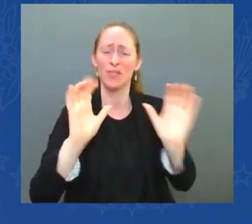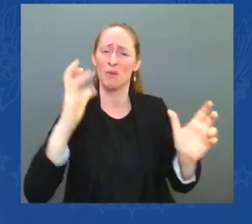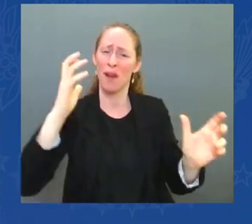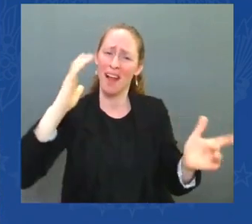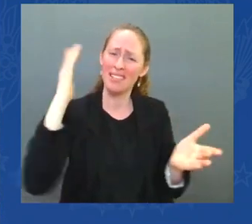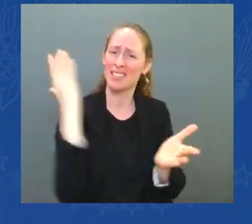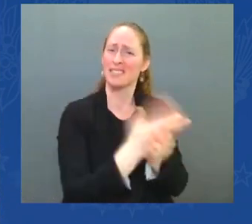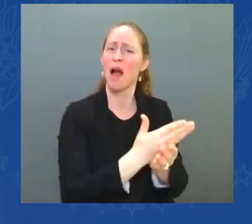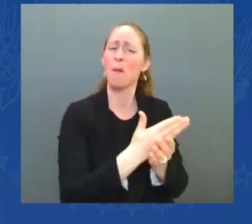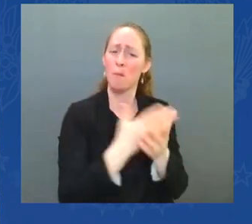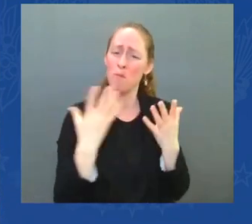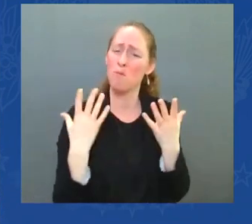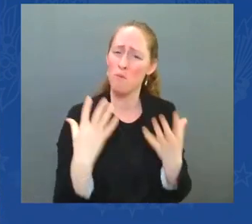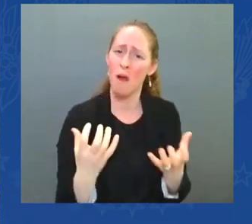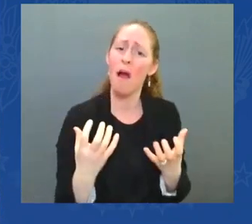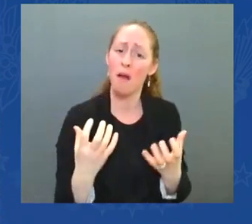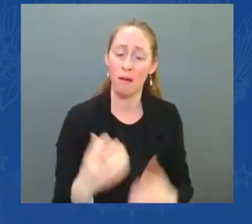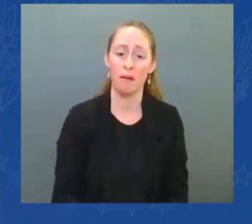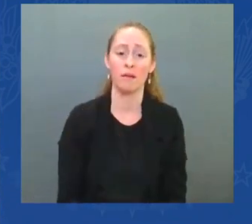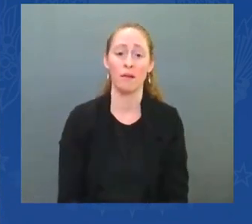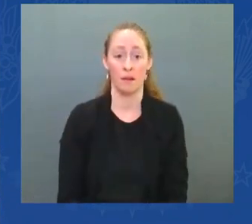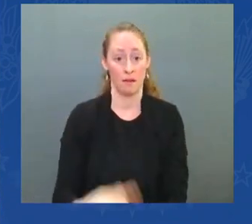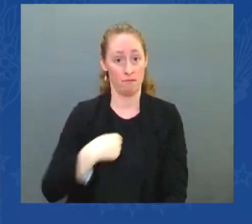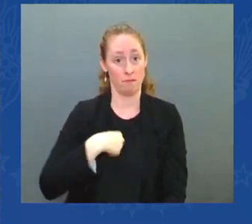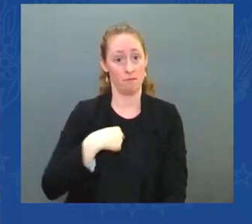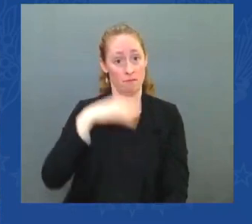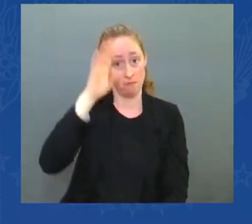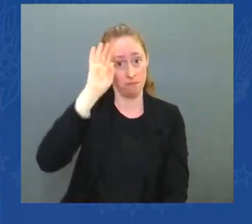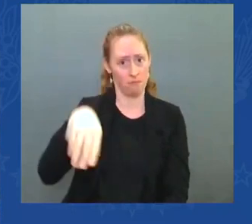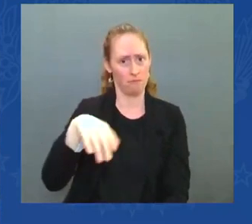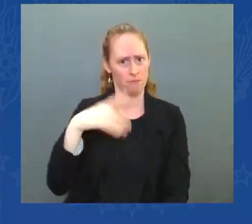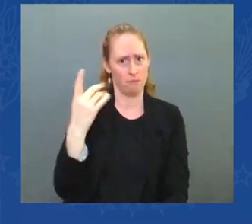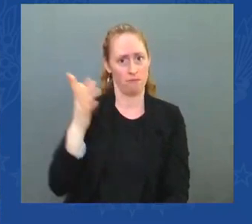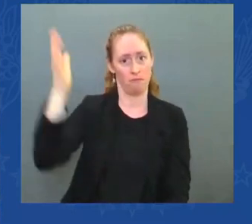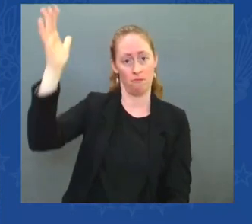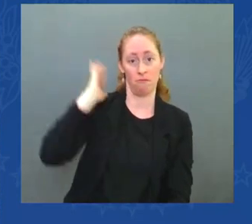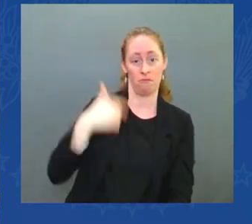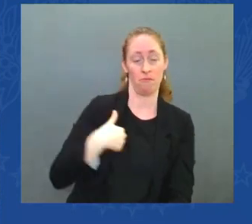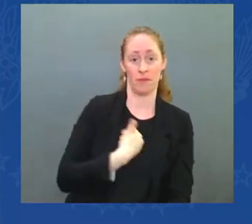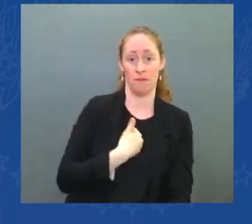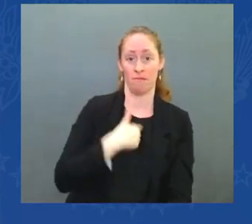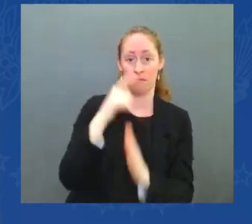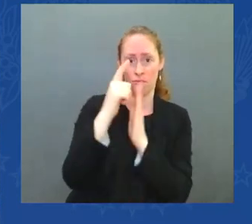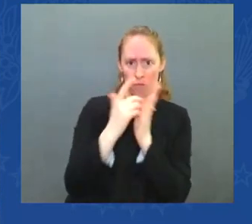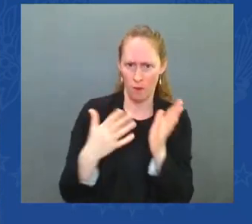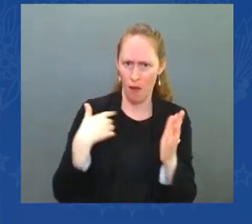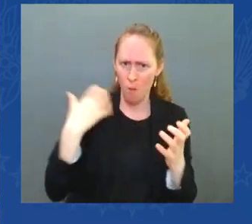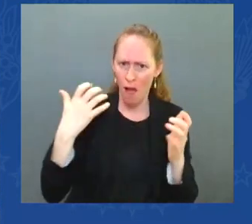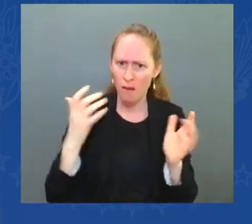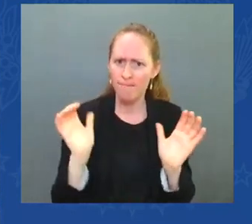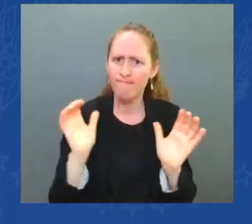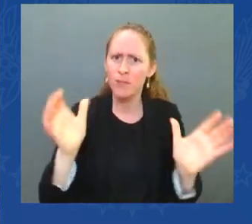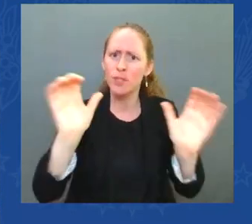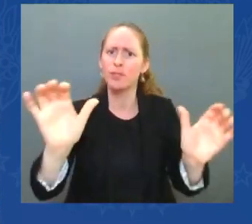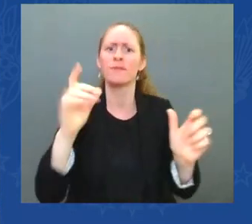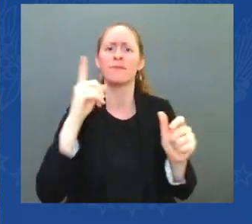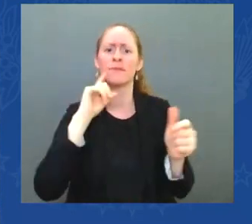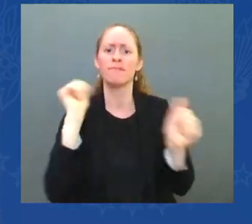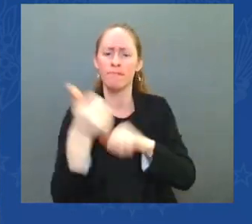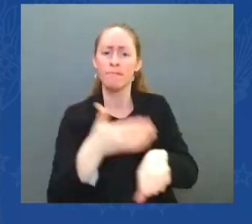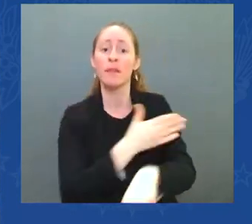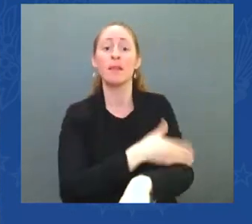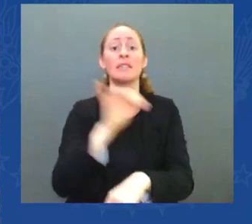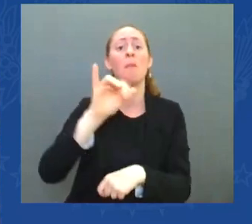courtroom prosecutor, then as the elected district attorney of San Francisco when we created a gun specialist unit to go after